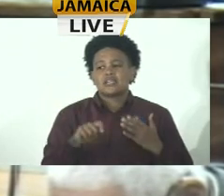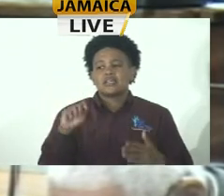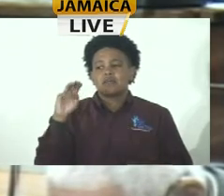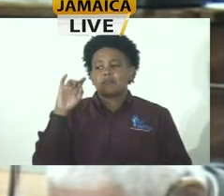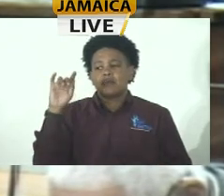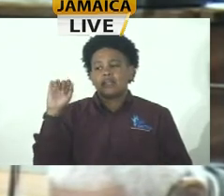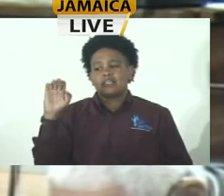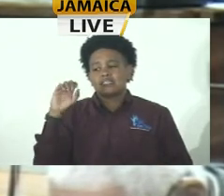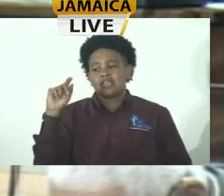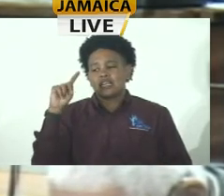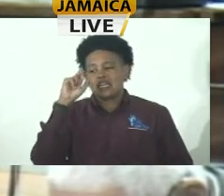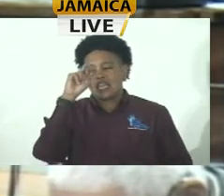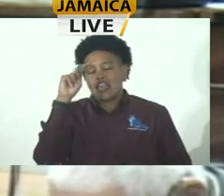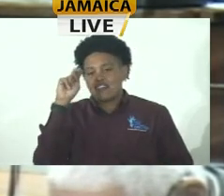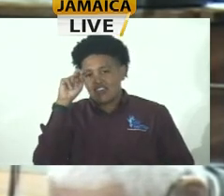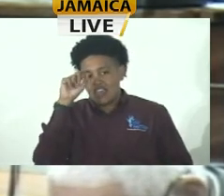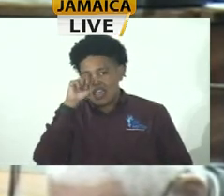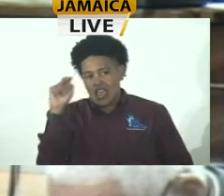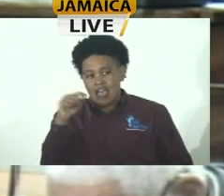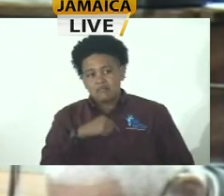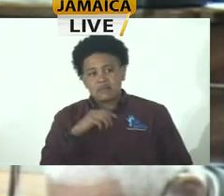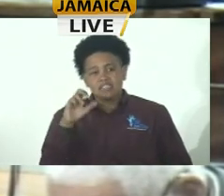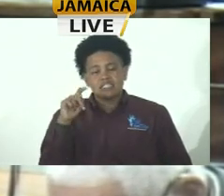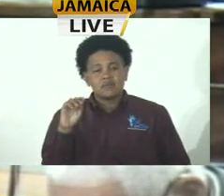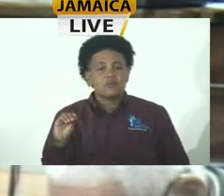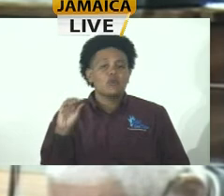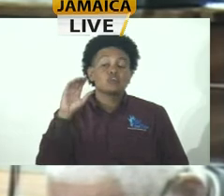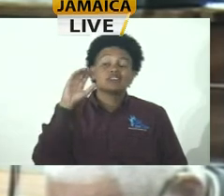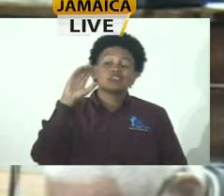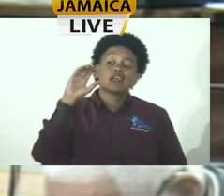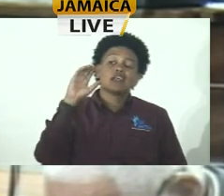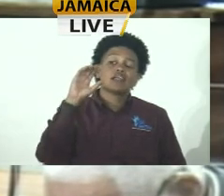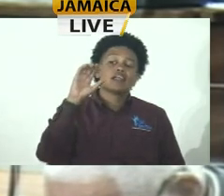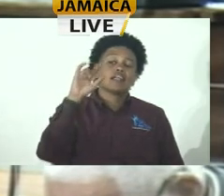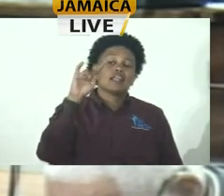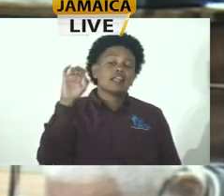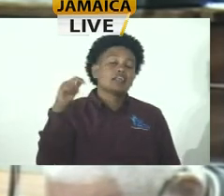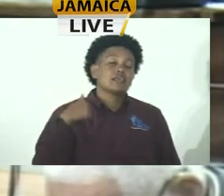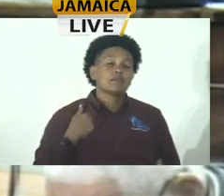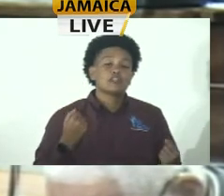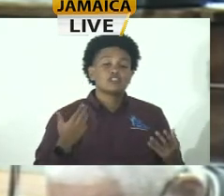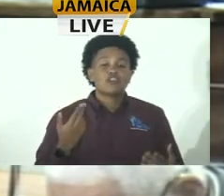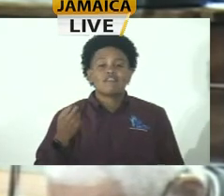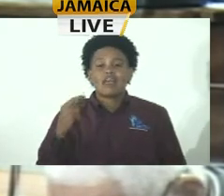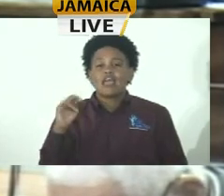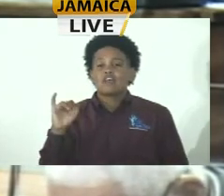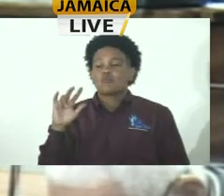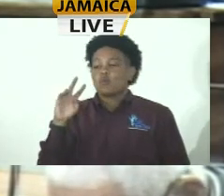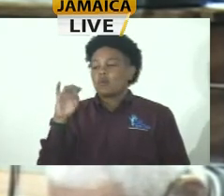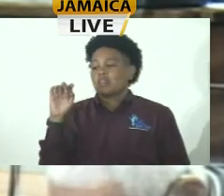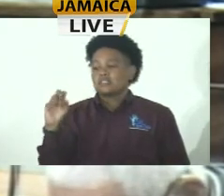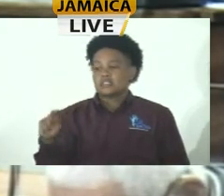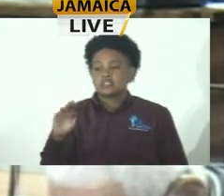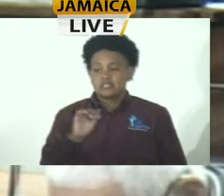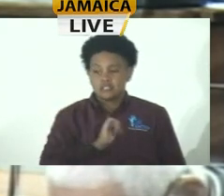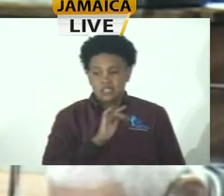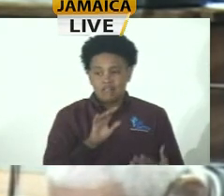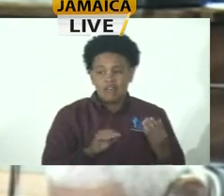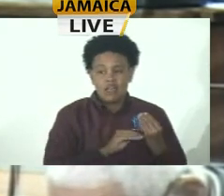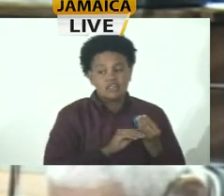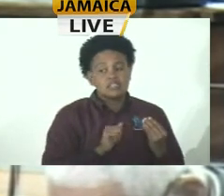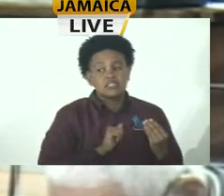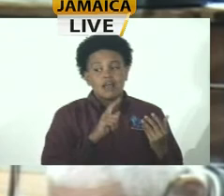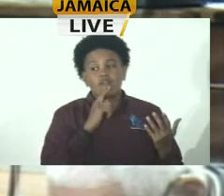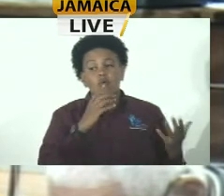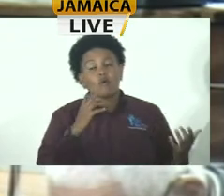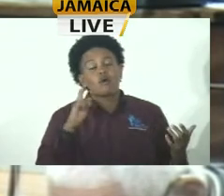my le cpos latte and robin newsome and my driver henry wilson i however madam